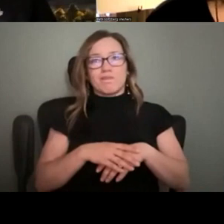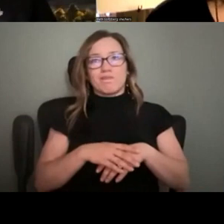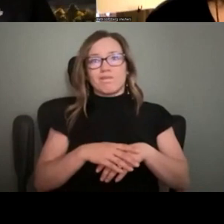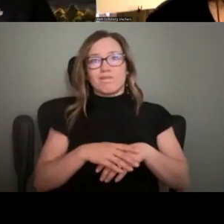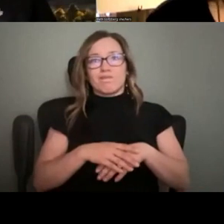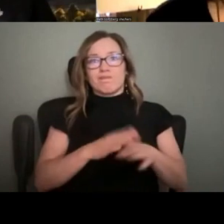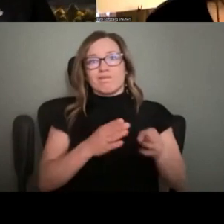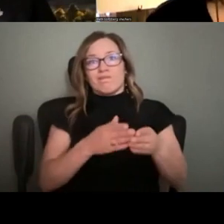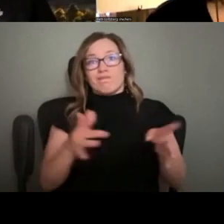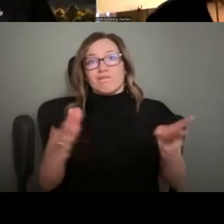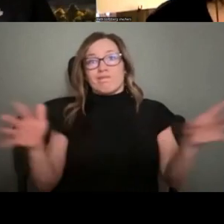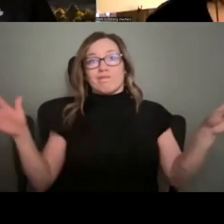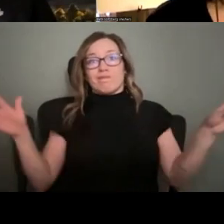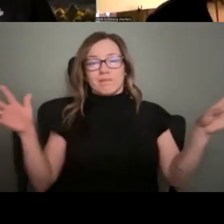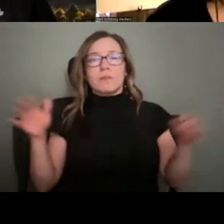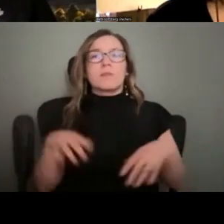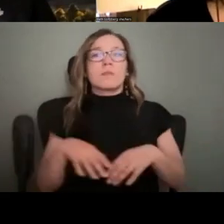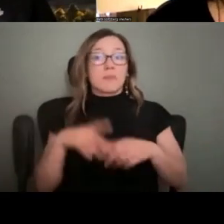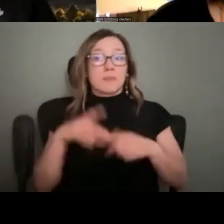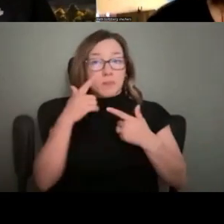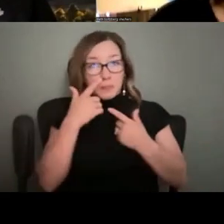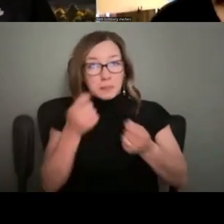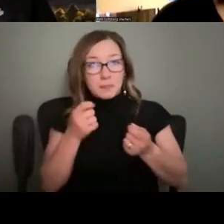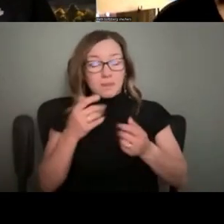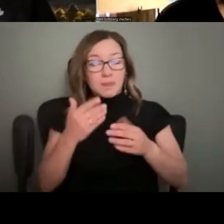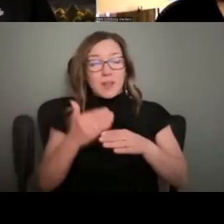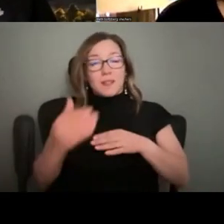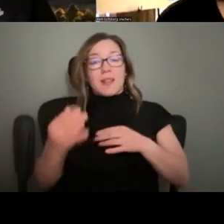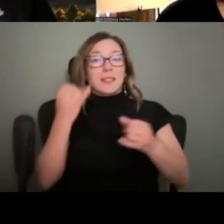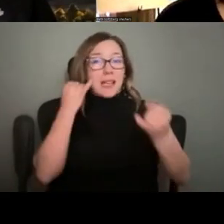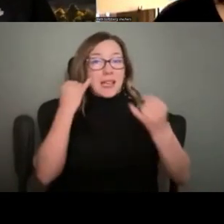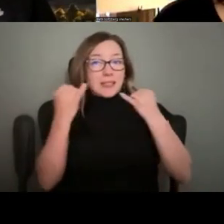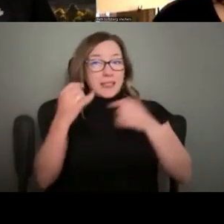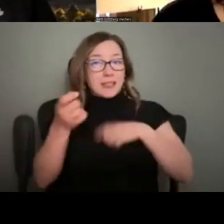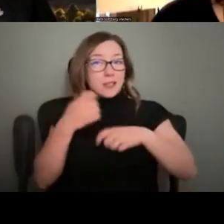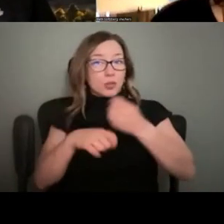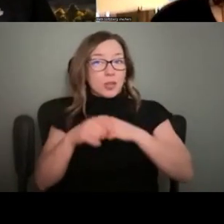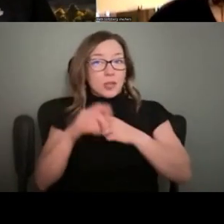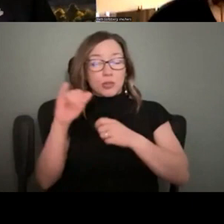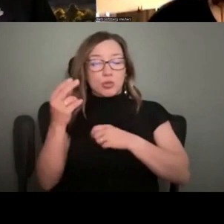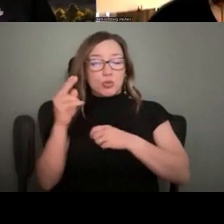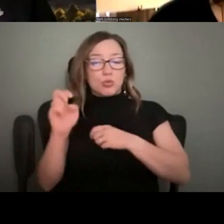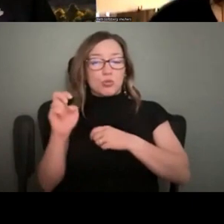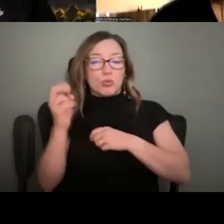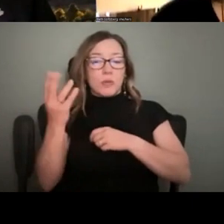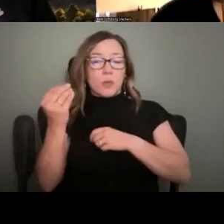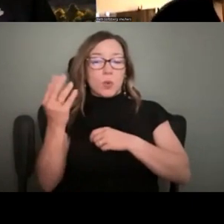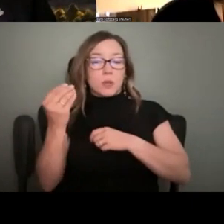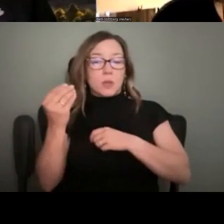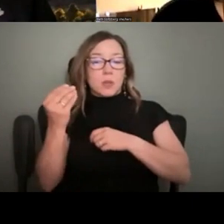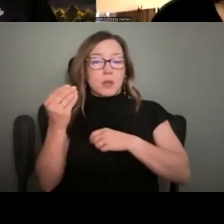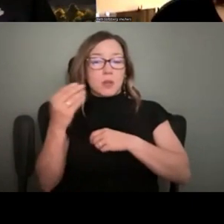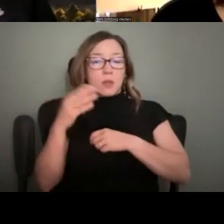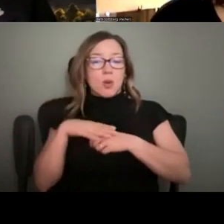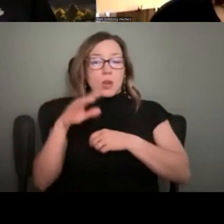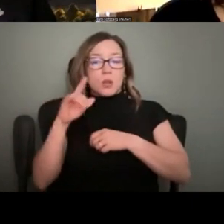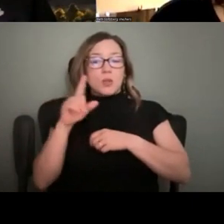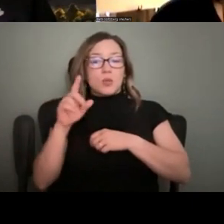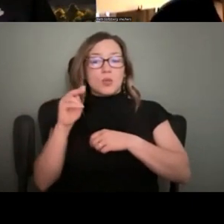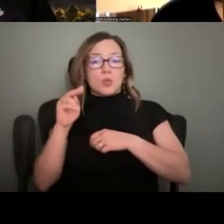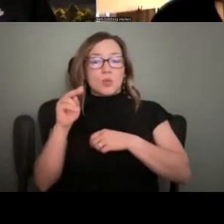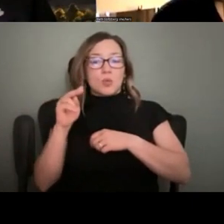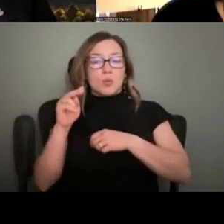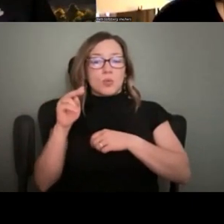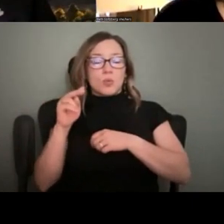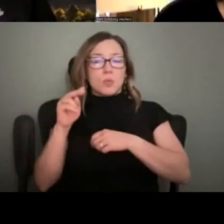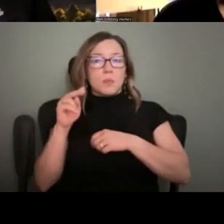If anybody's interested, so our next idea exchange, which is happening June 14th on Zoom, I'm going to